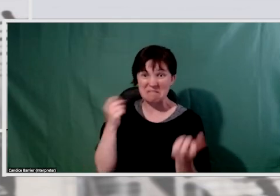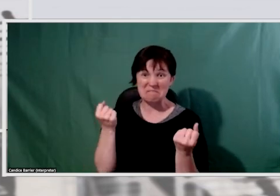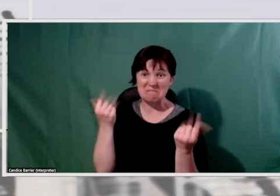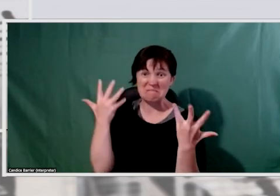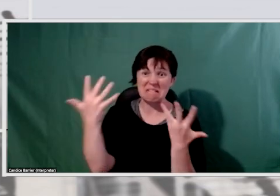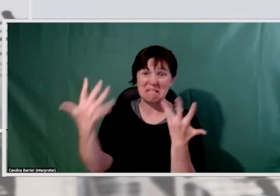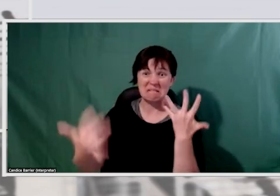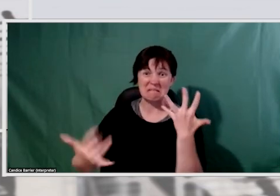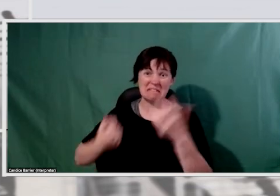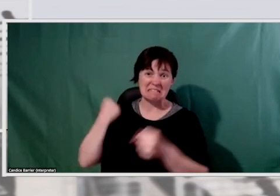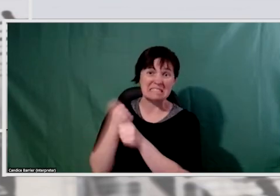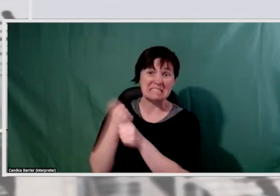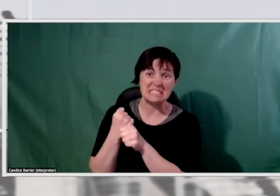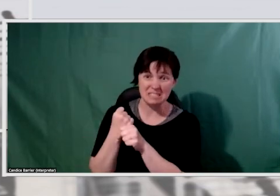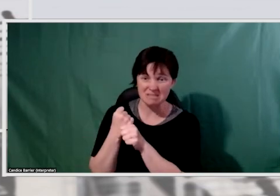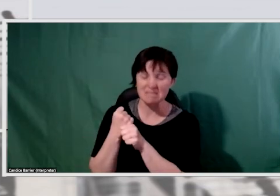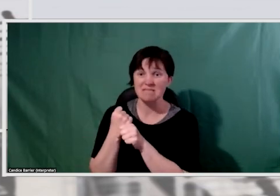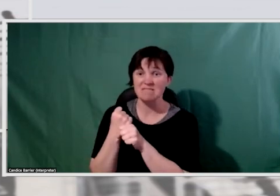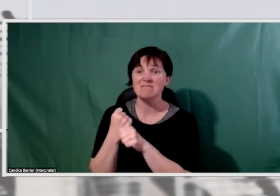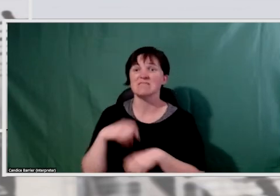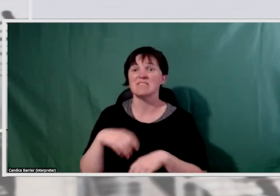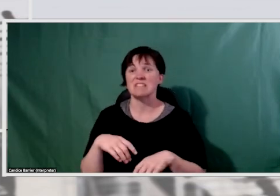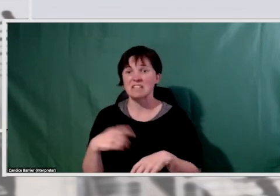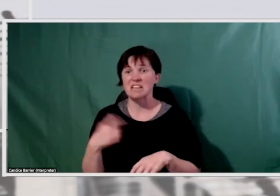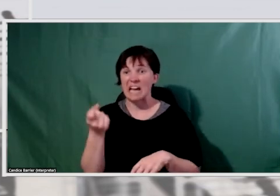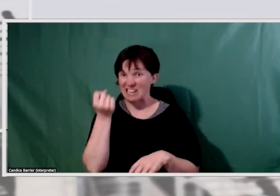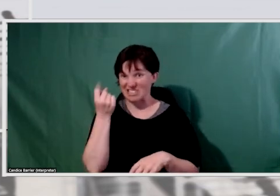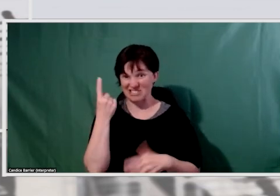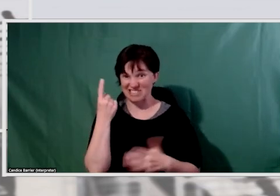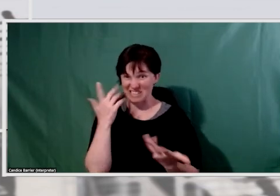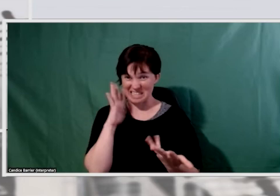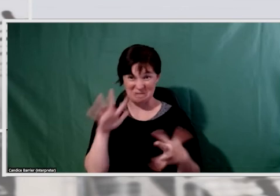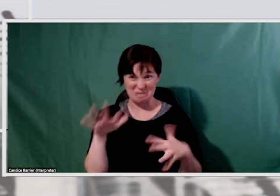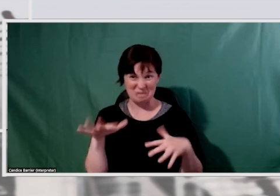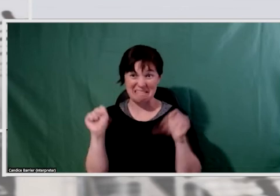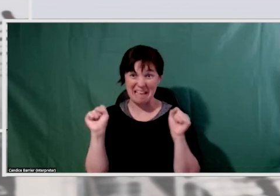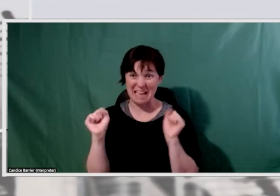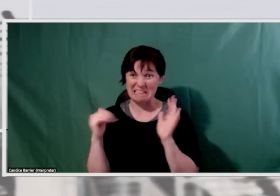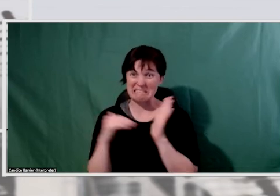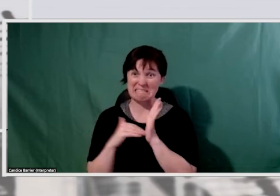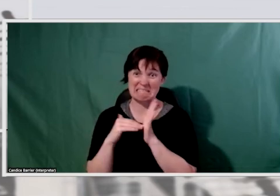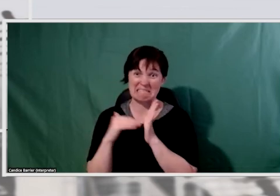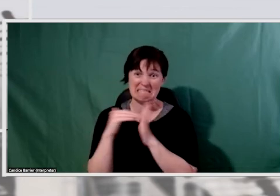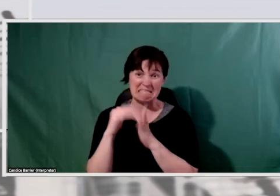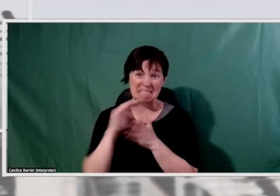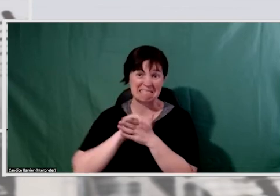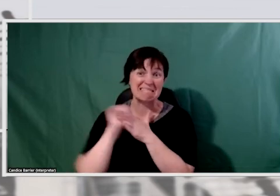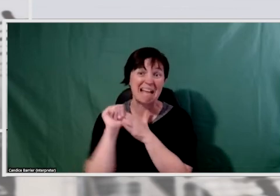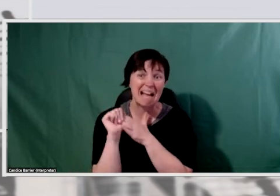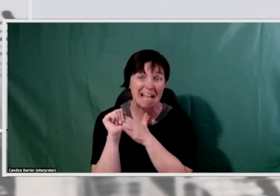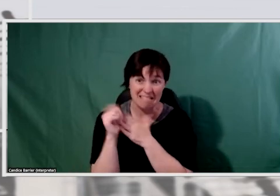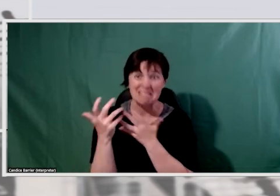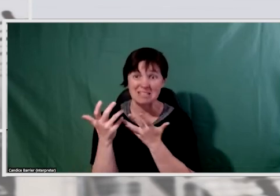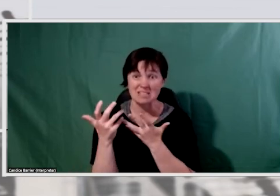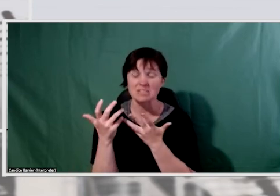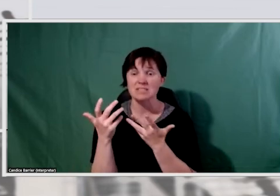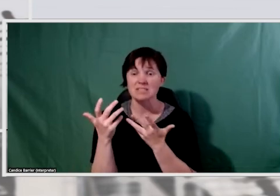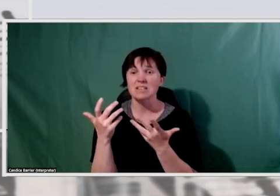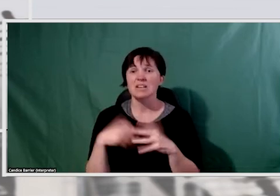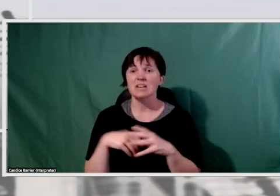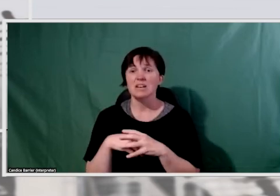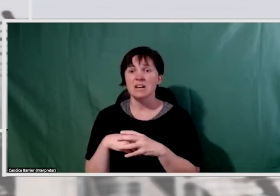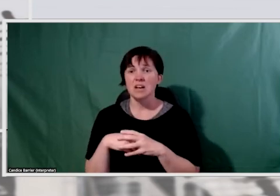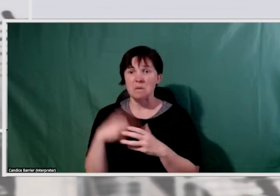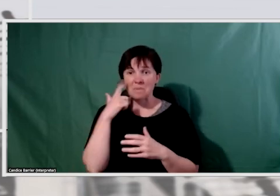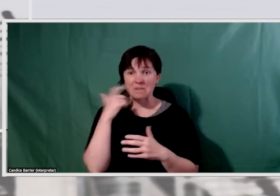and years, and understanding that these will take several millions of dollars, but because of the lack of